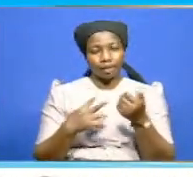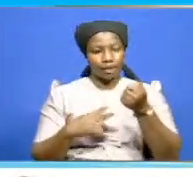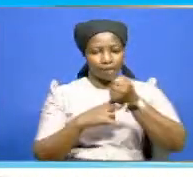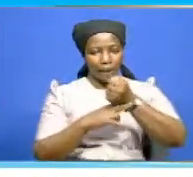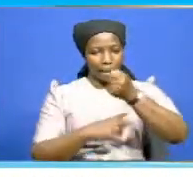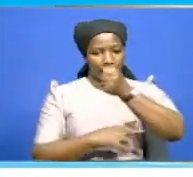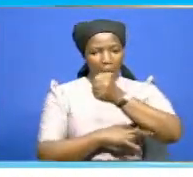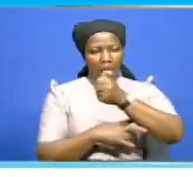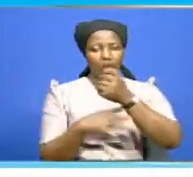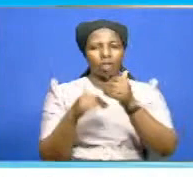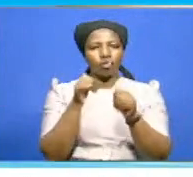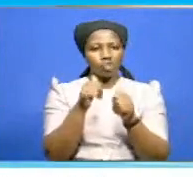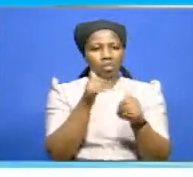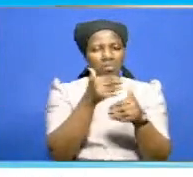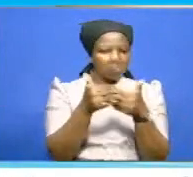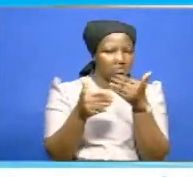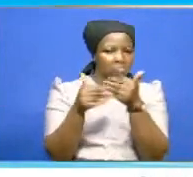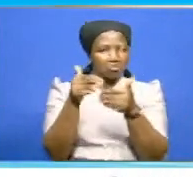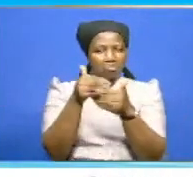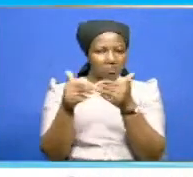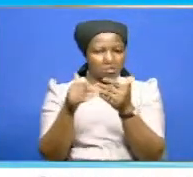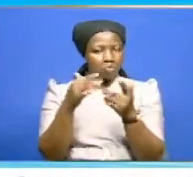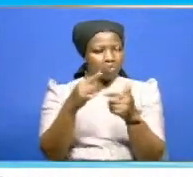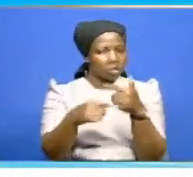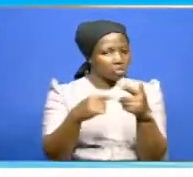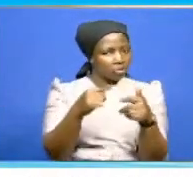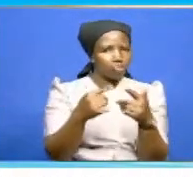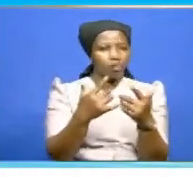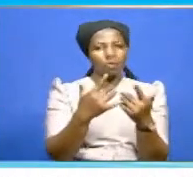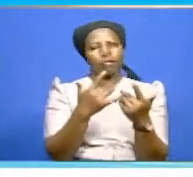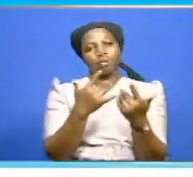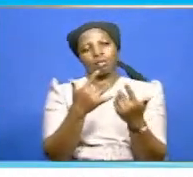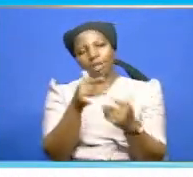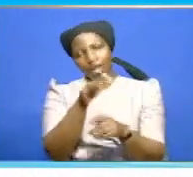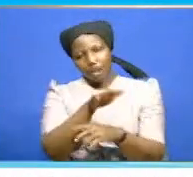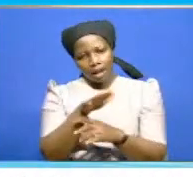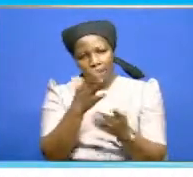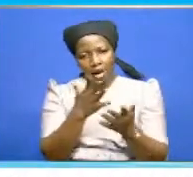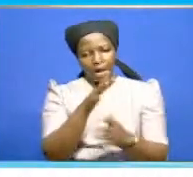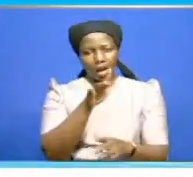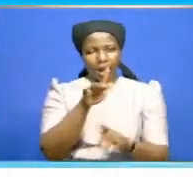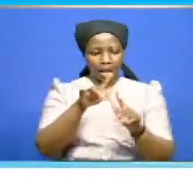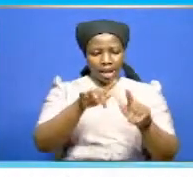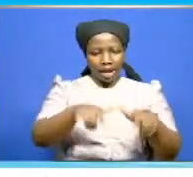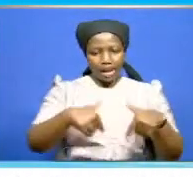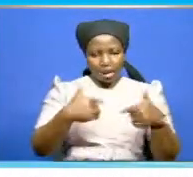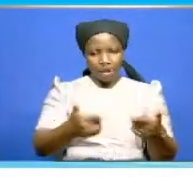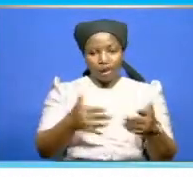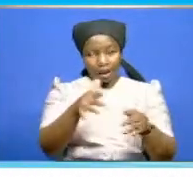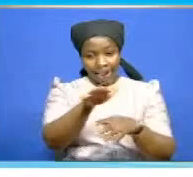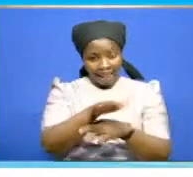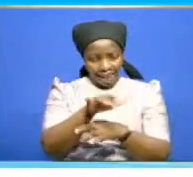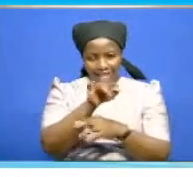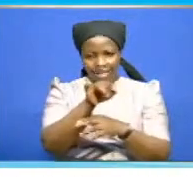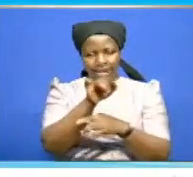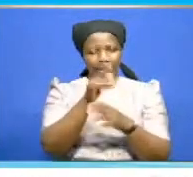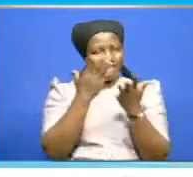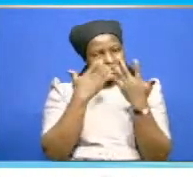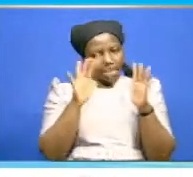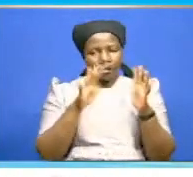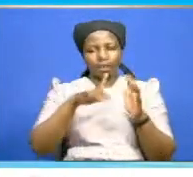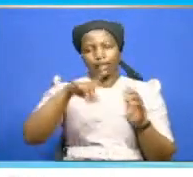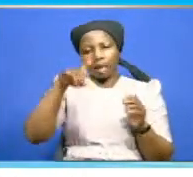construction around or at the Likoni Channel. It's complete. It's supposed to